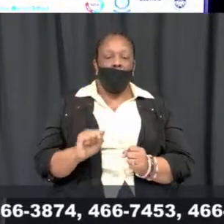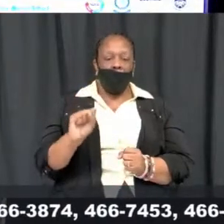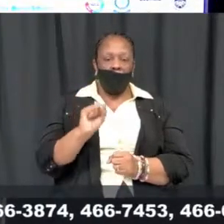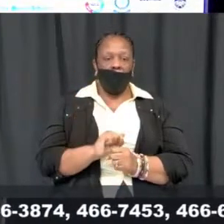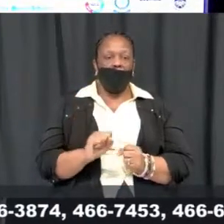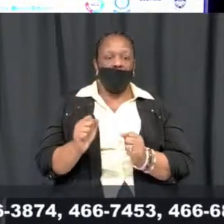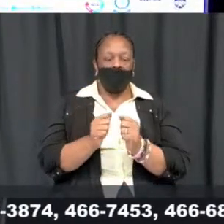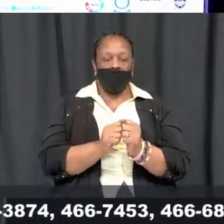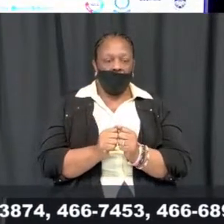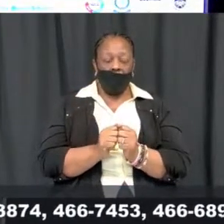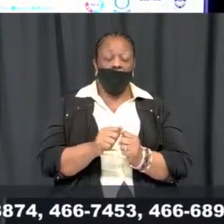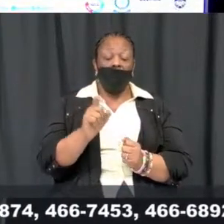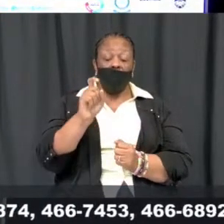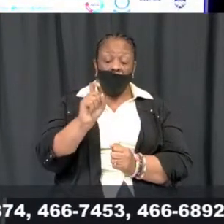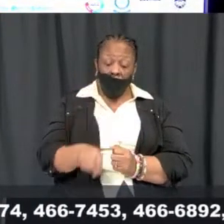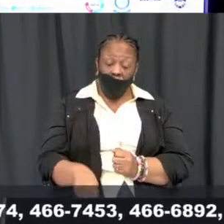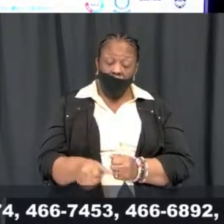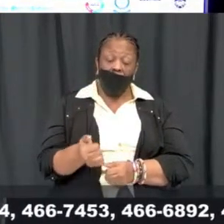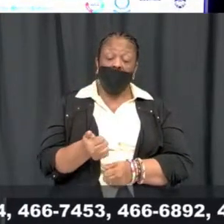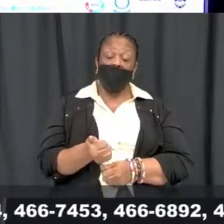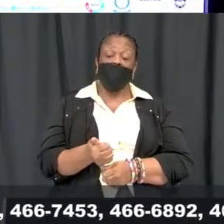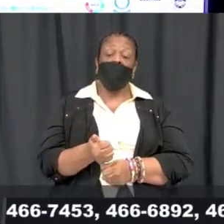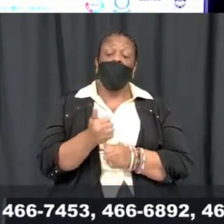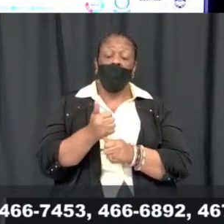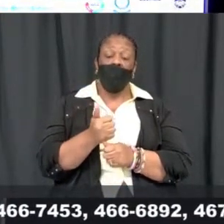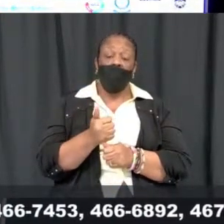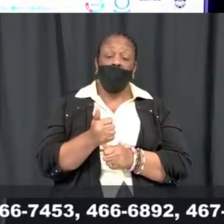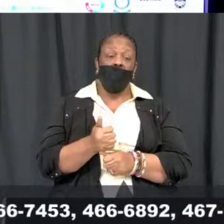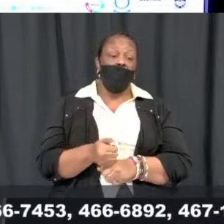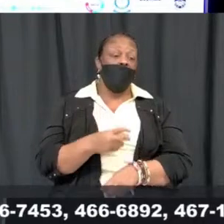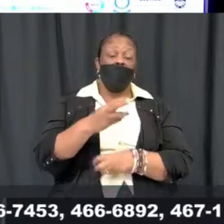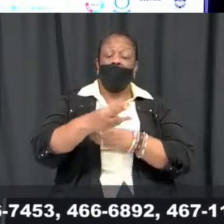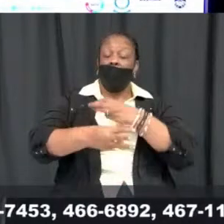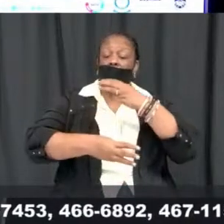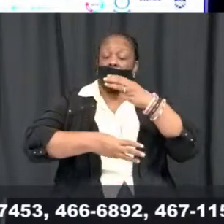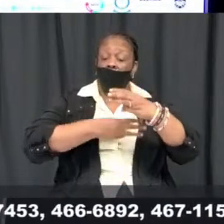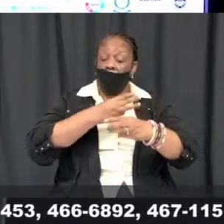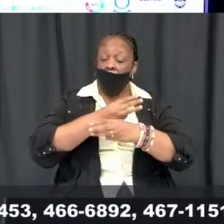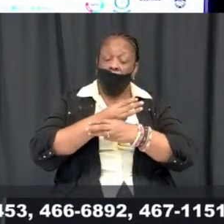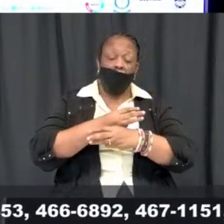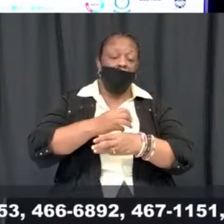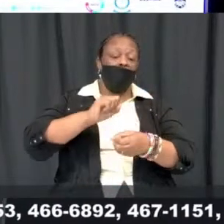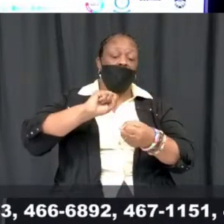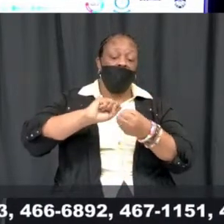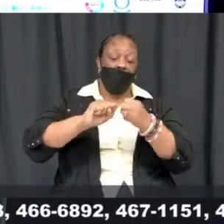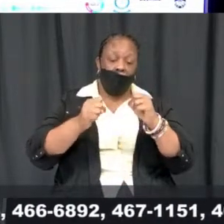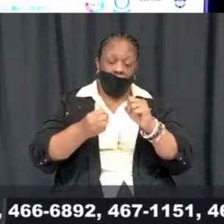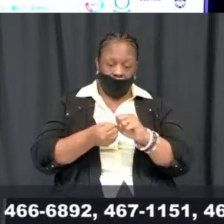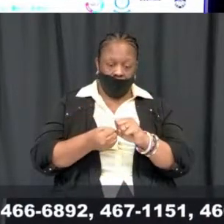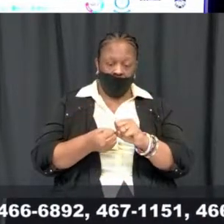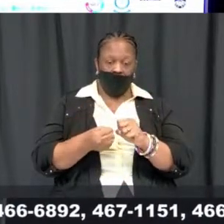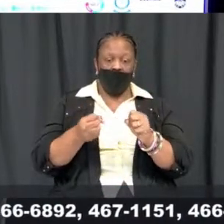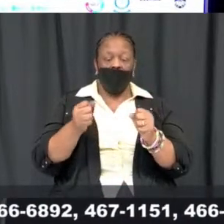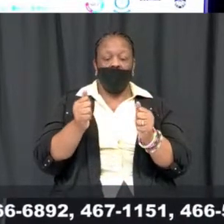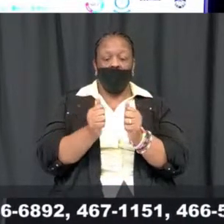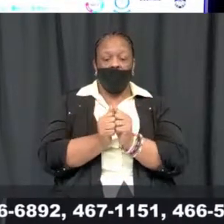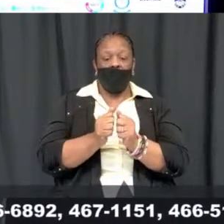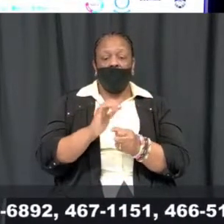need your support in this bio-warfare, in this fight that we're in against